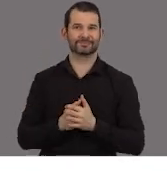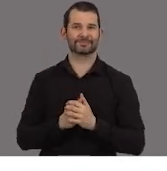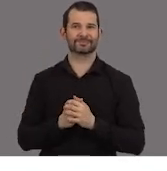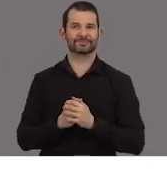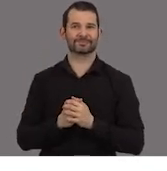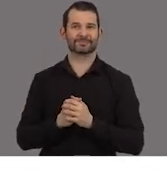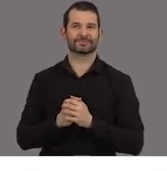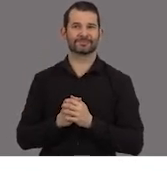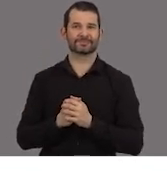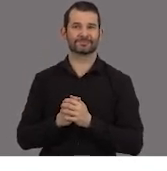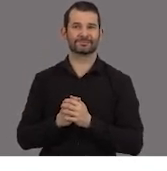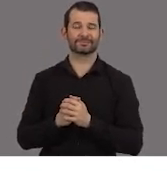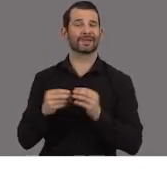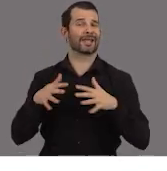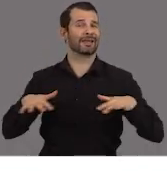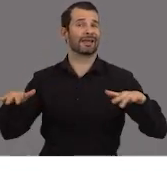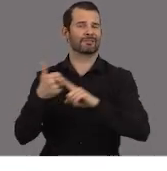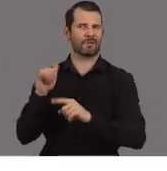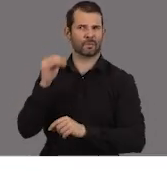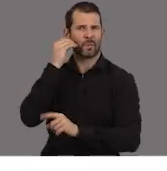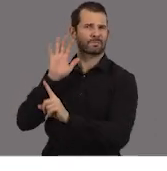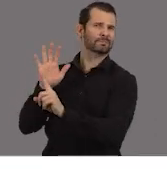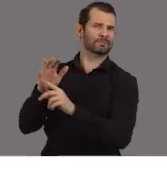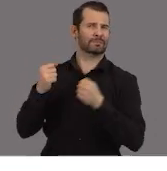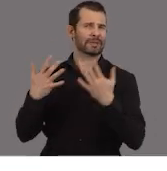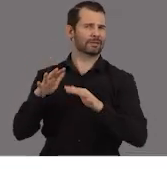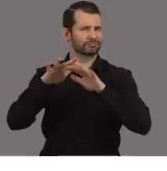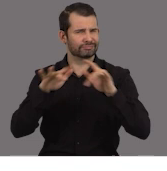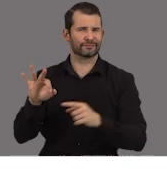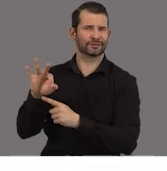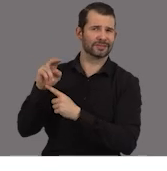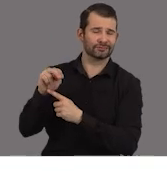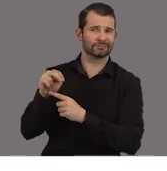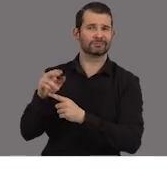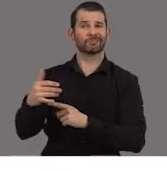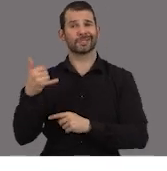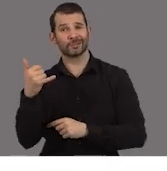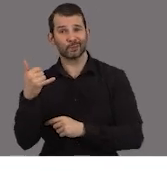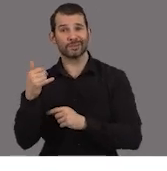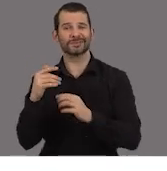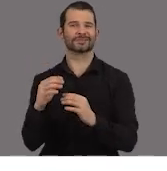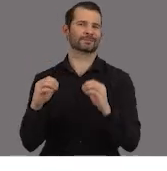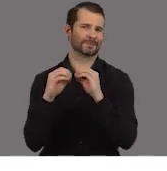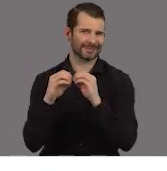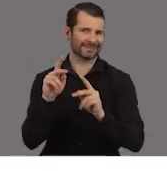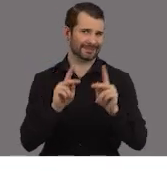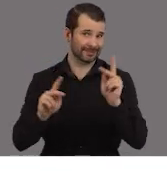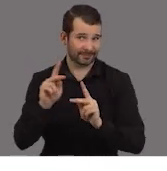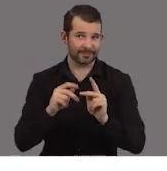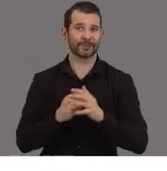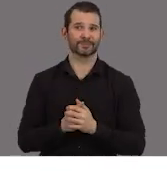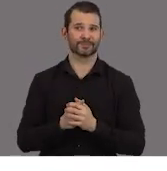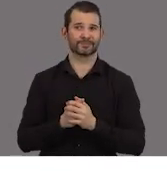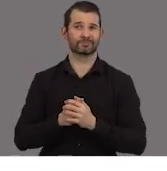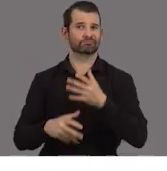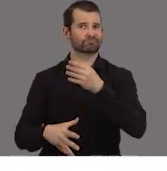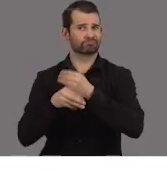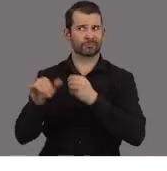peoples. The land is also home to many diverse First Nations, Inuit, and Métis